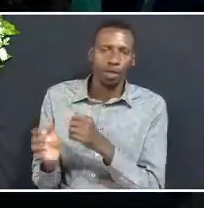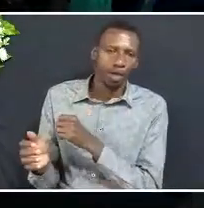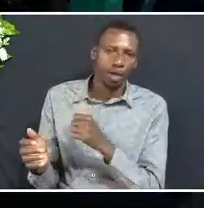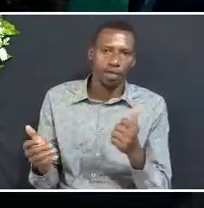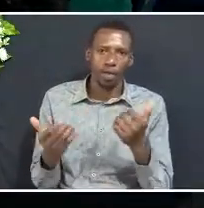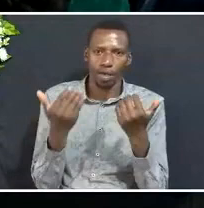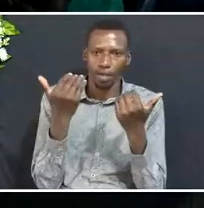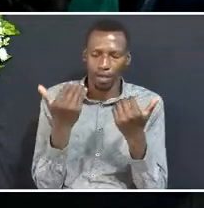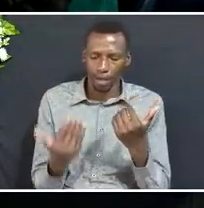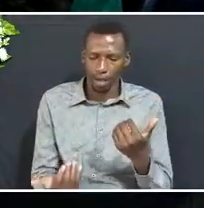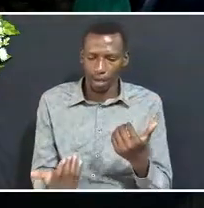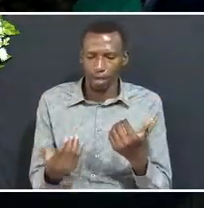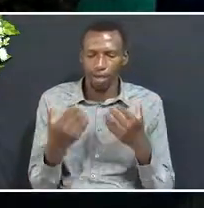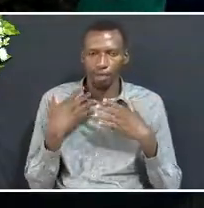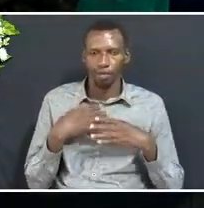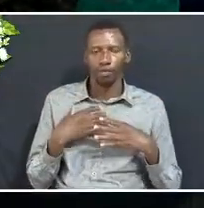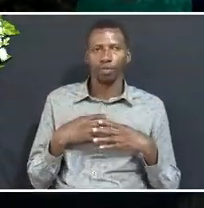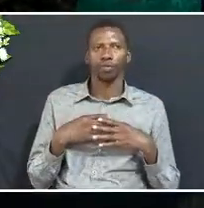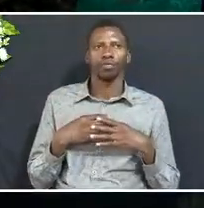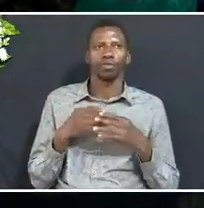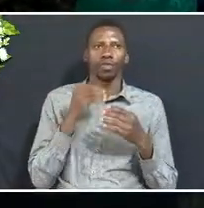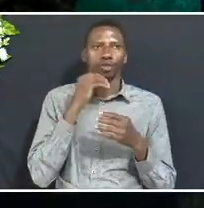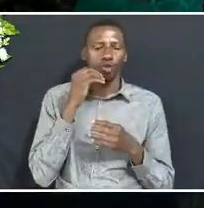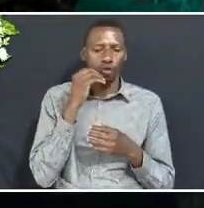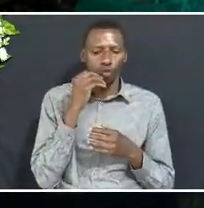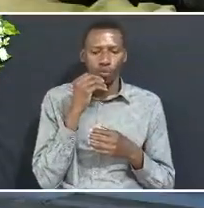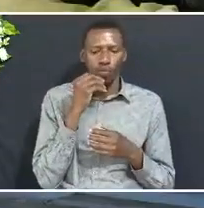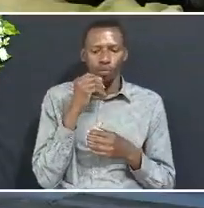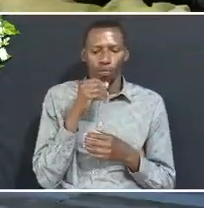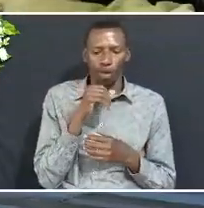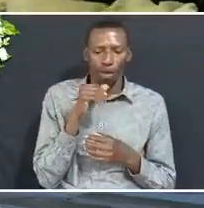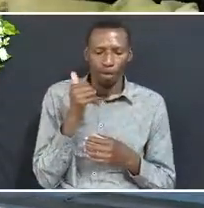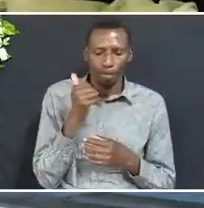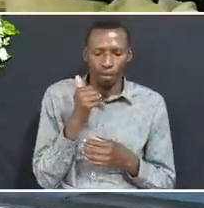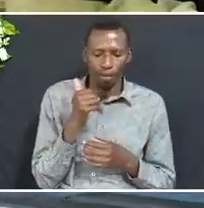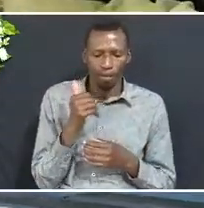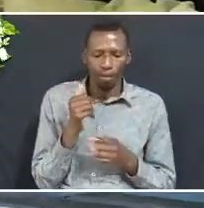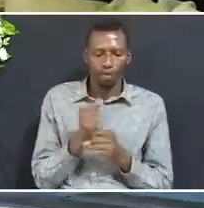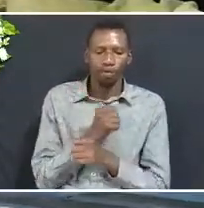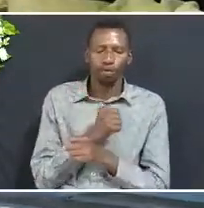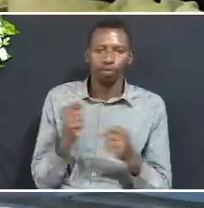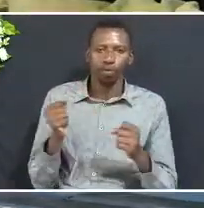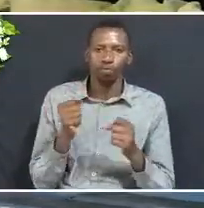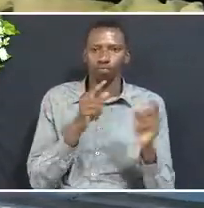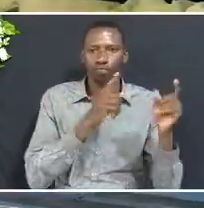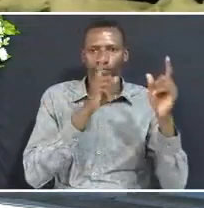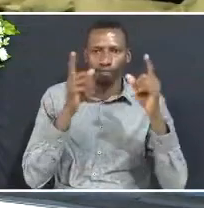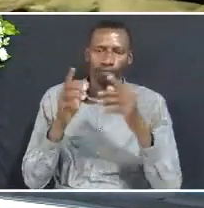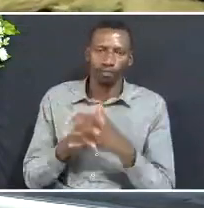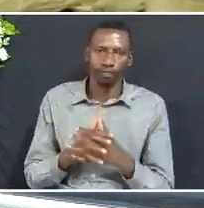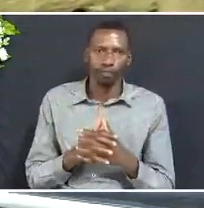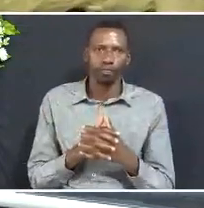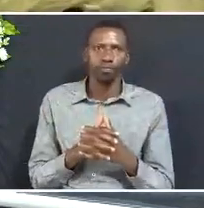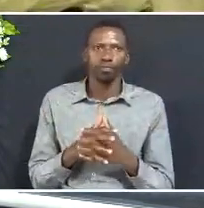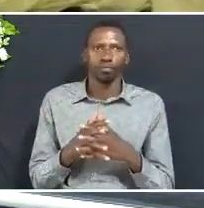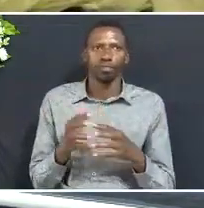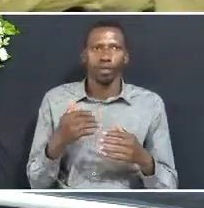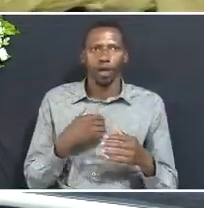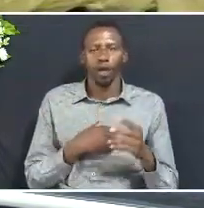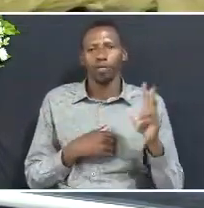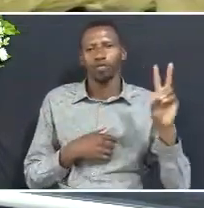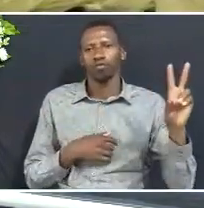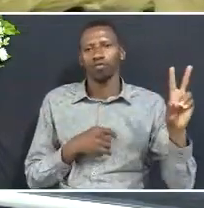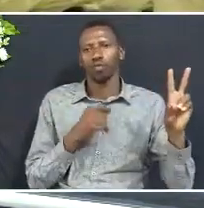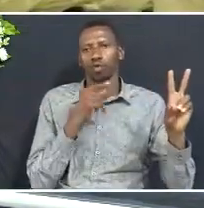the homestead, and the other one was just on their laps, could not be able to go along with them. And there were two